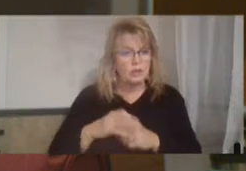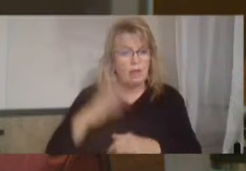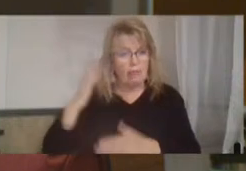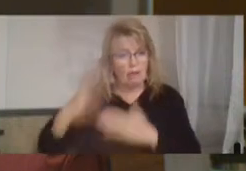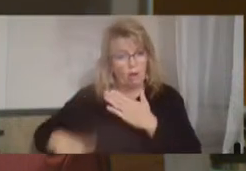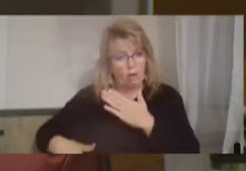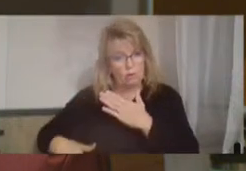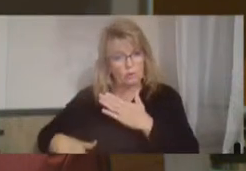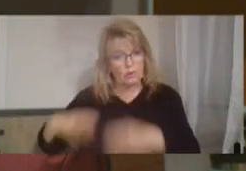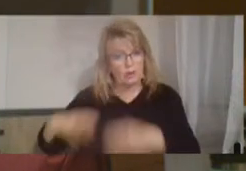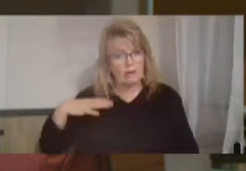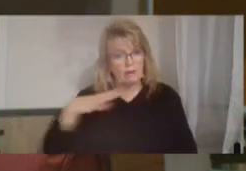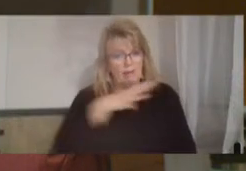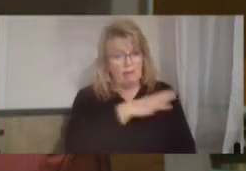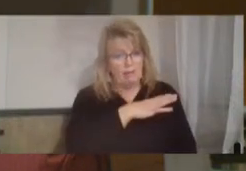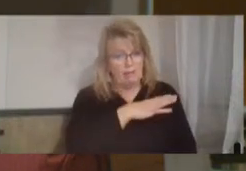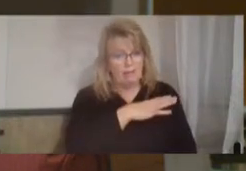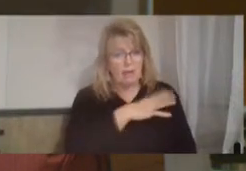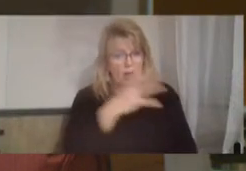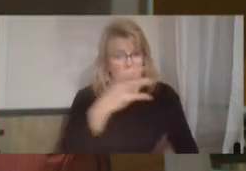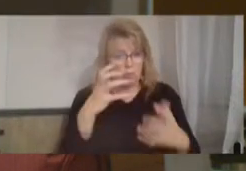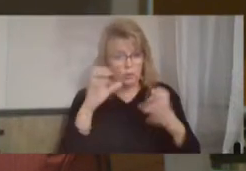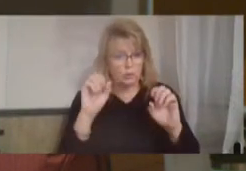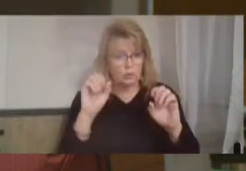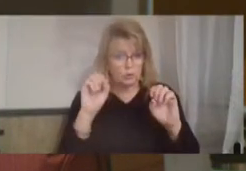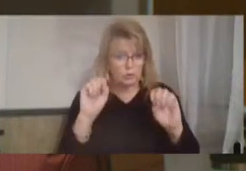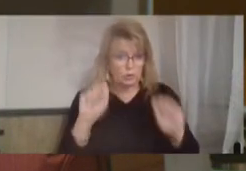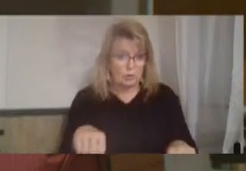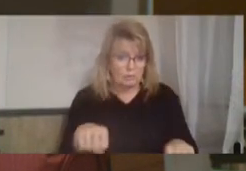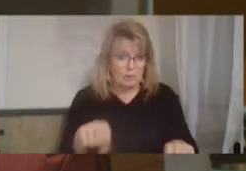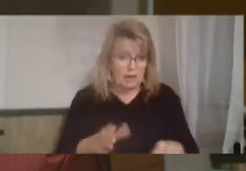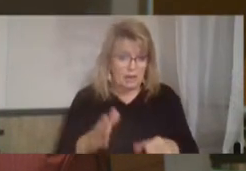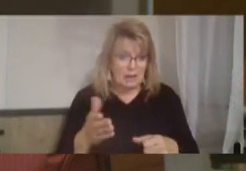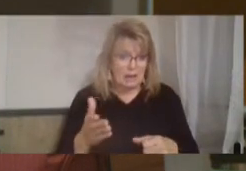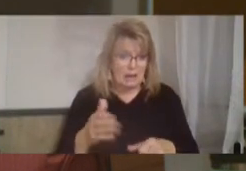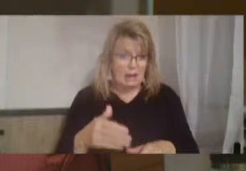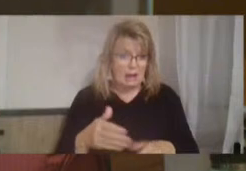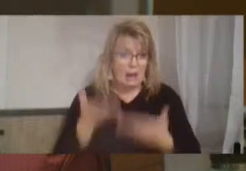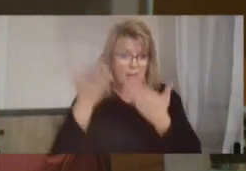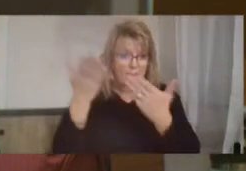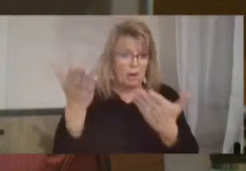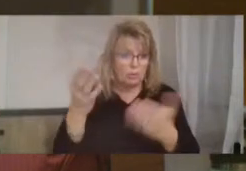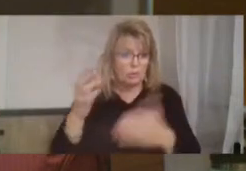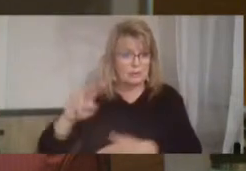council so chooses, there could be a motion and a second to appoint